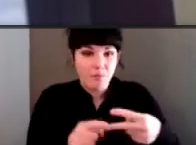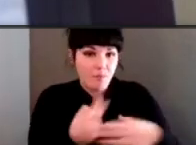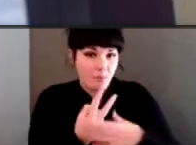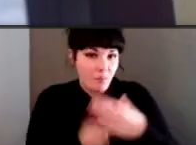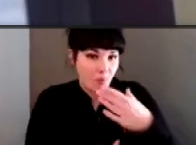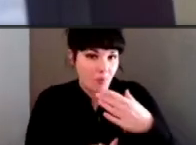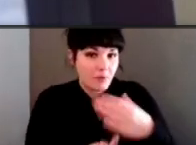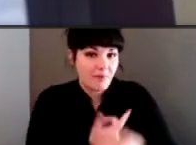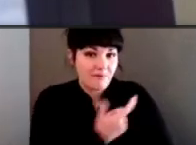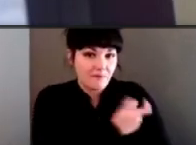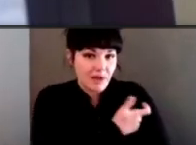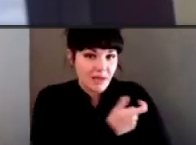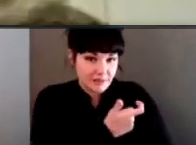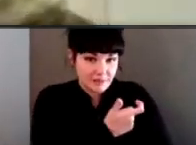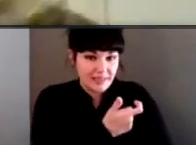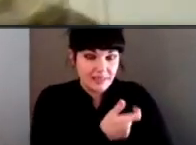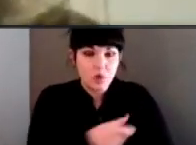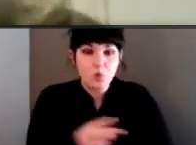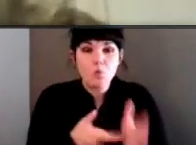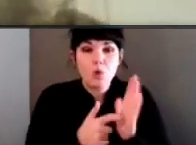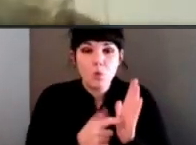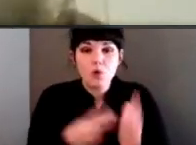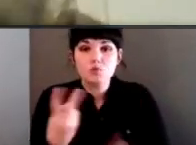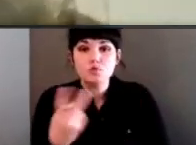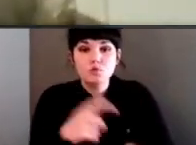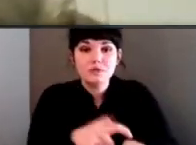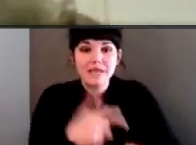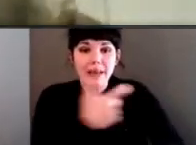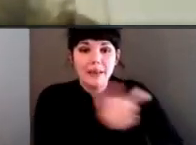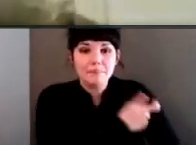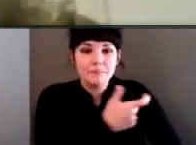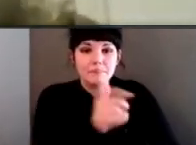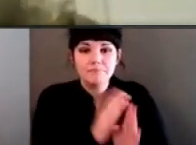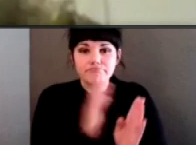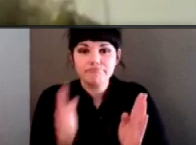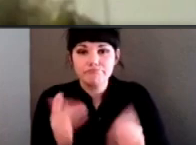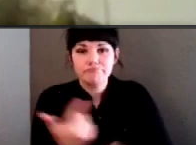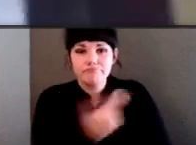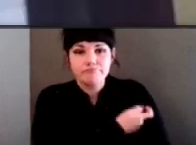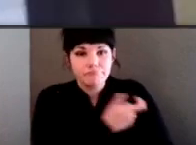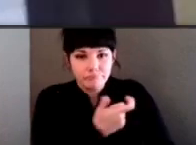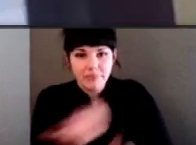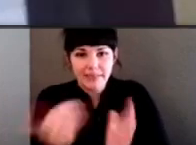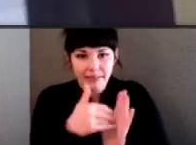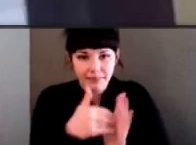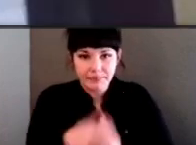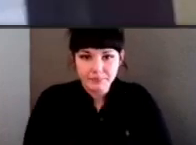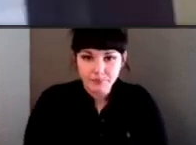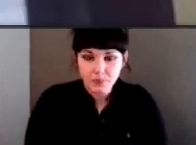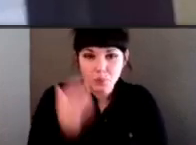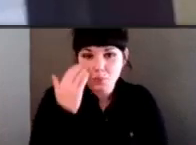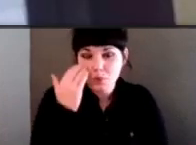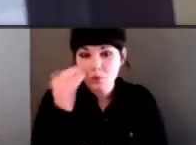you've had both doses. Right. And so then there's still that window that we know that the scientists and the experts